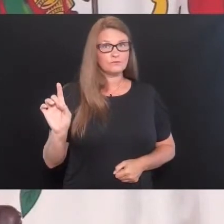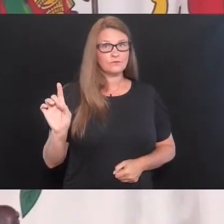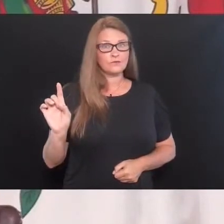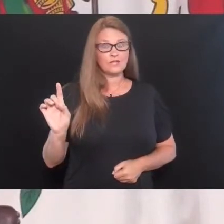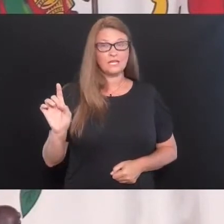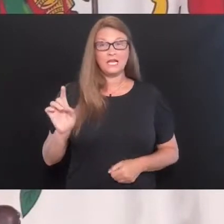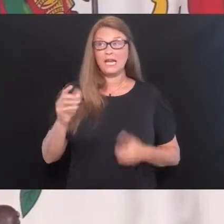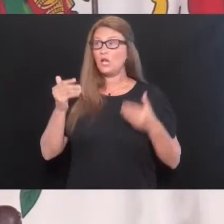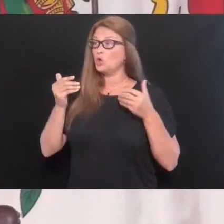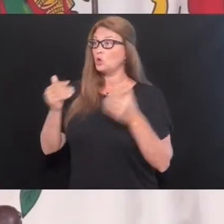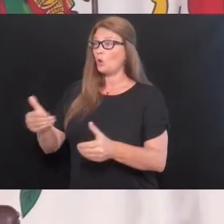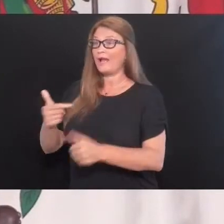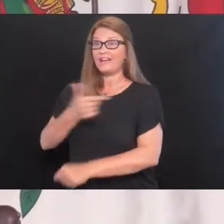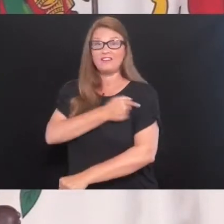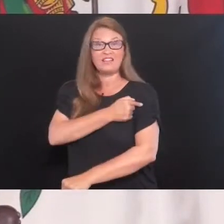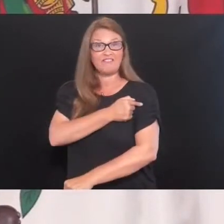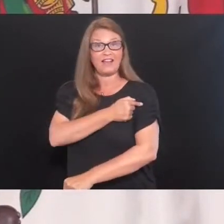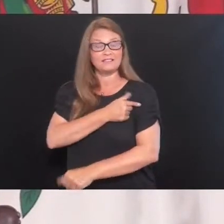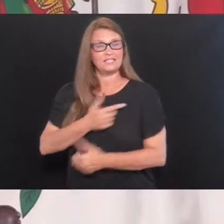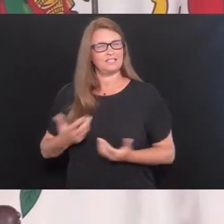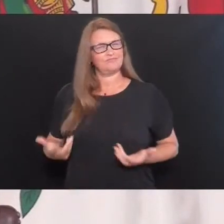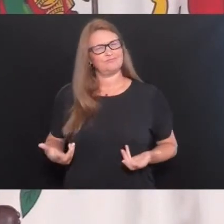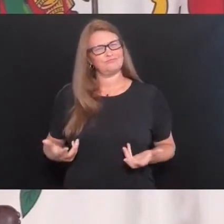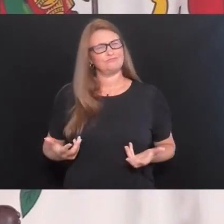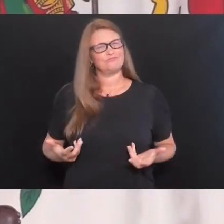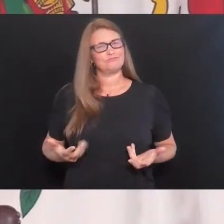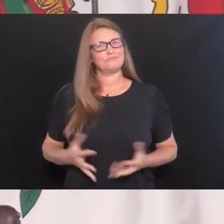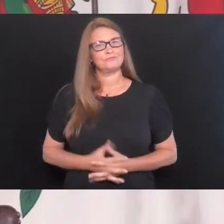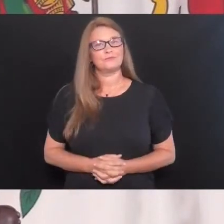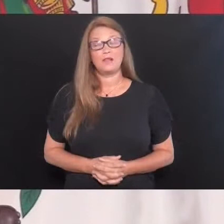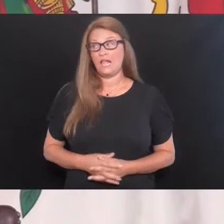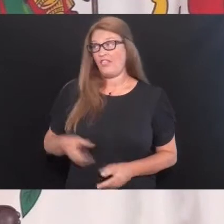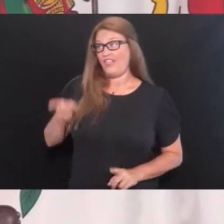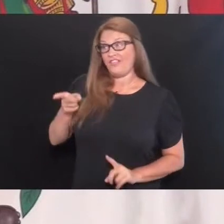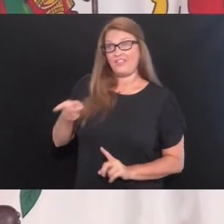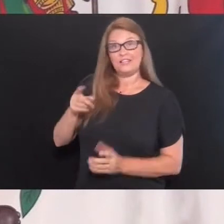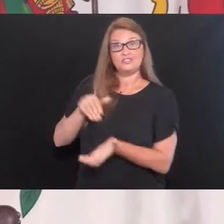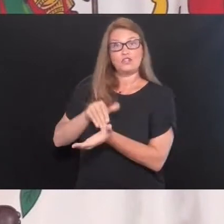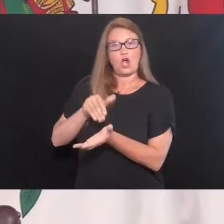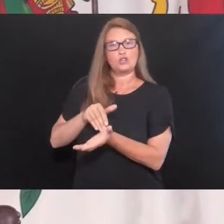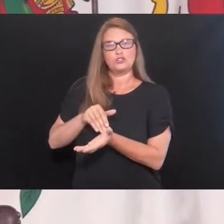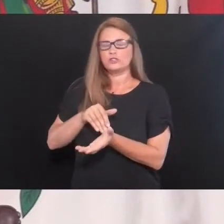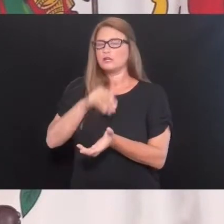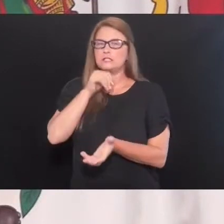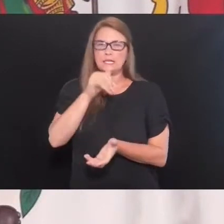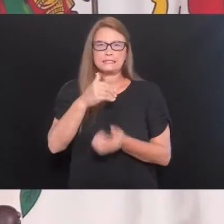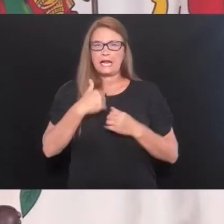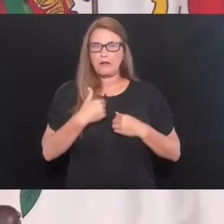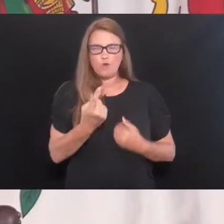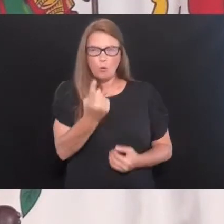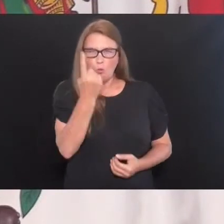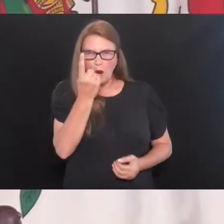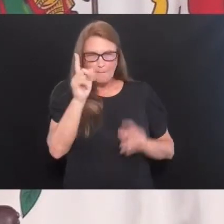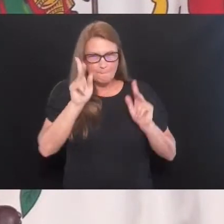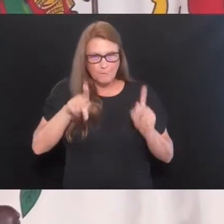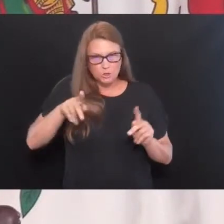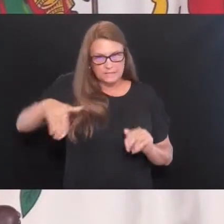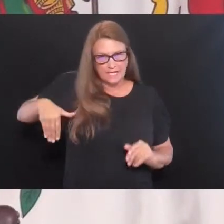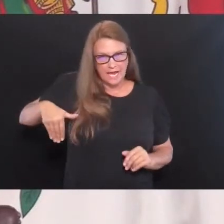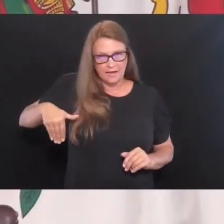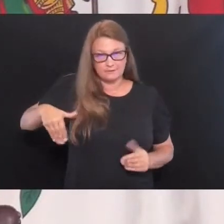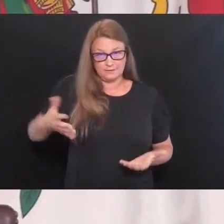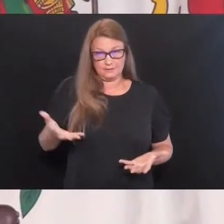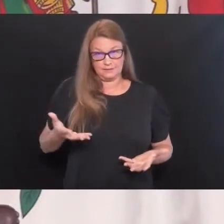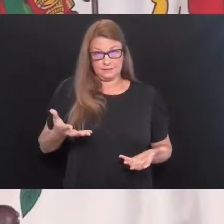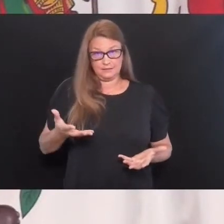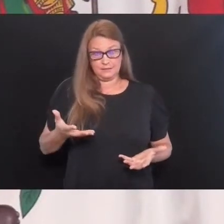Versus take the vaccine. Here's a doctor that has not treated one person yet, and he